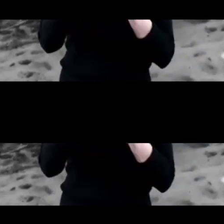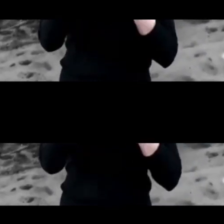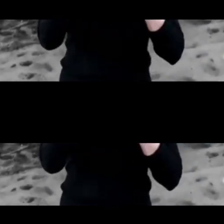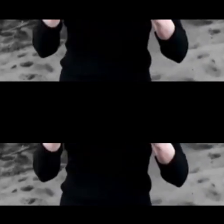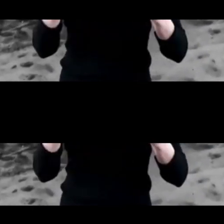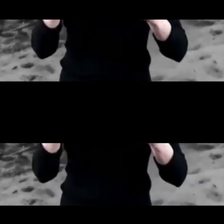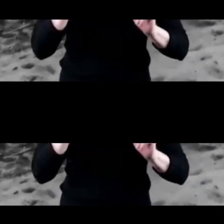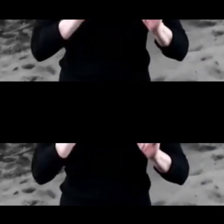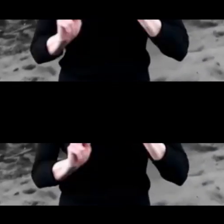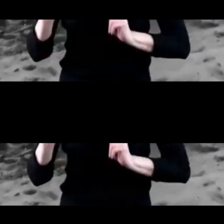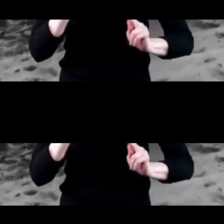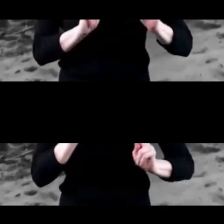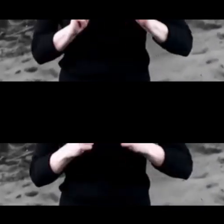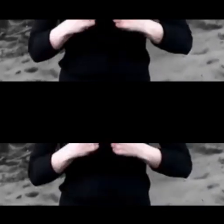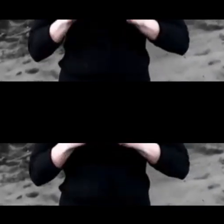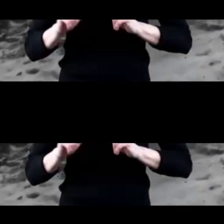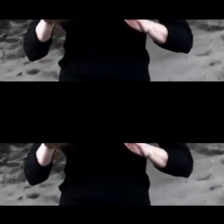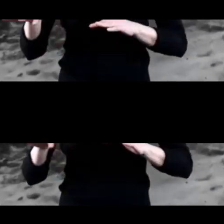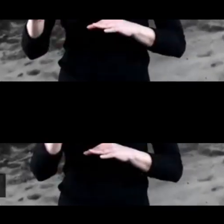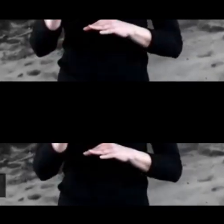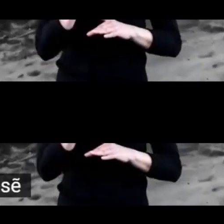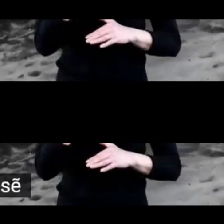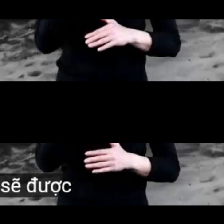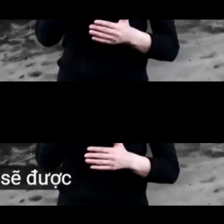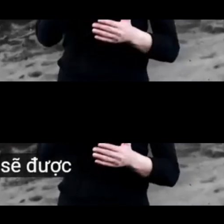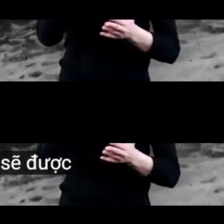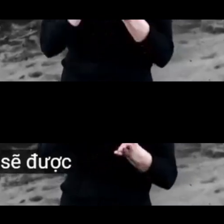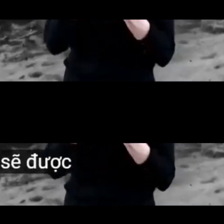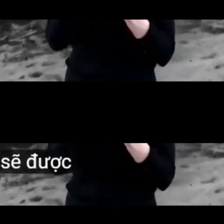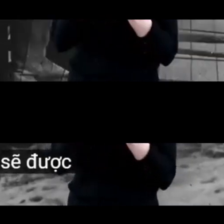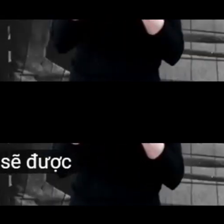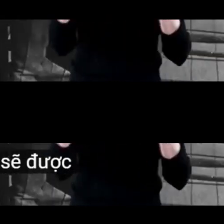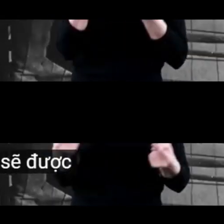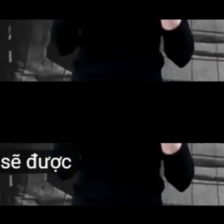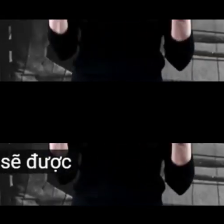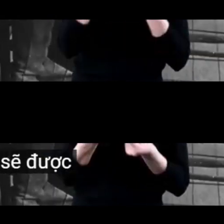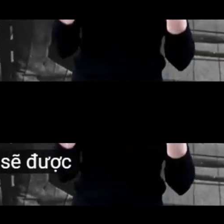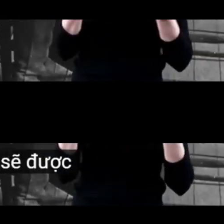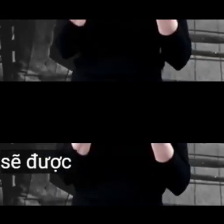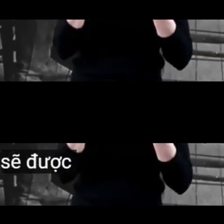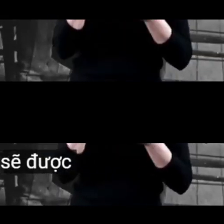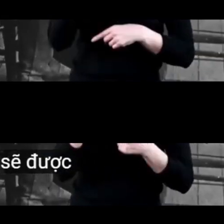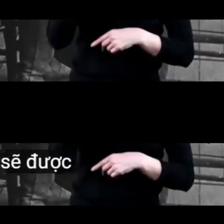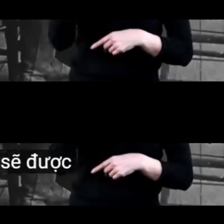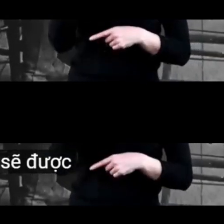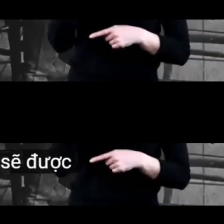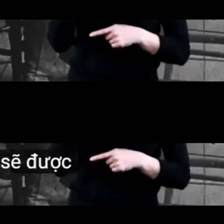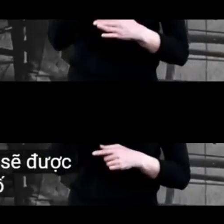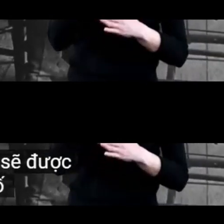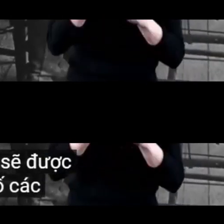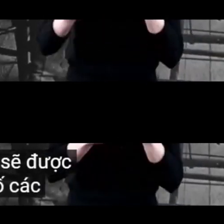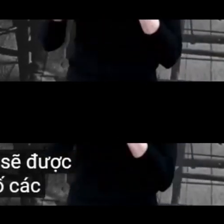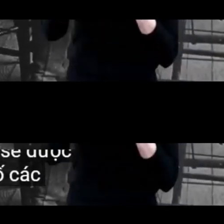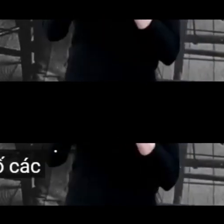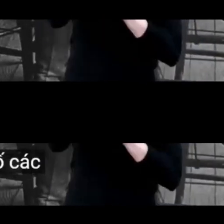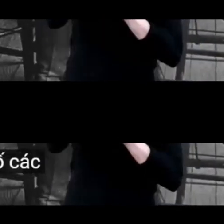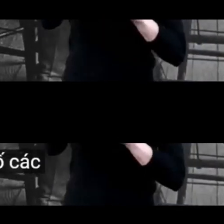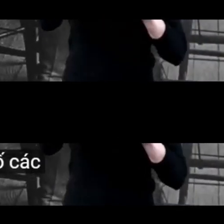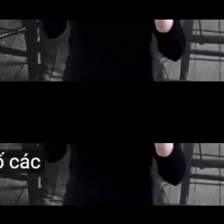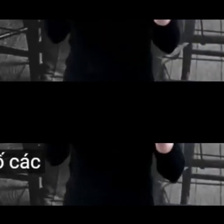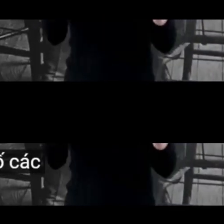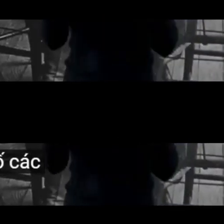innocent civilians. 20 million wounded would be counted. World War I ranks among the